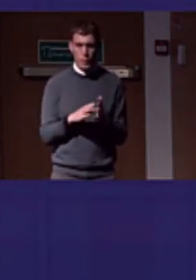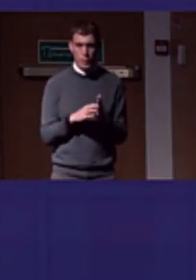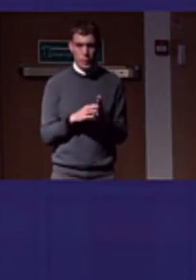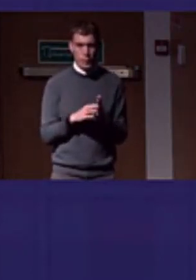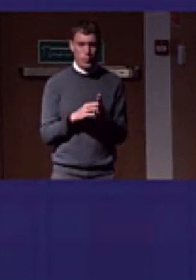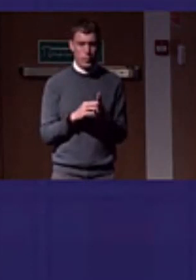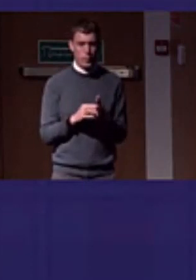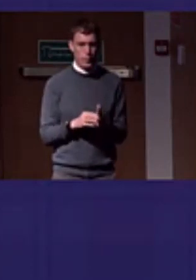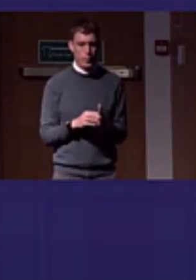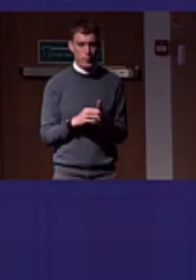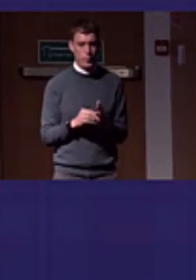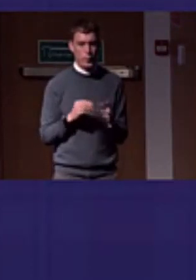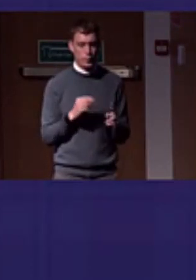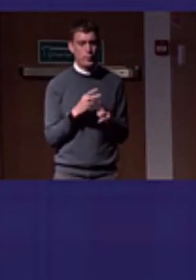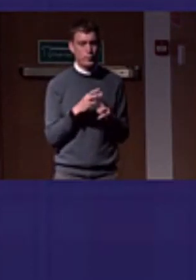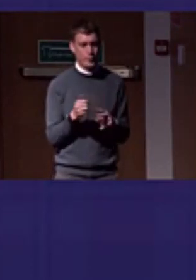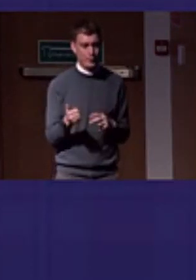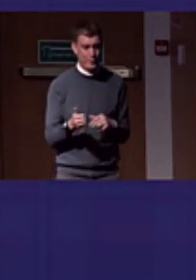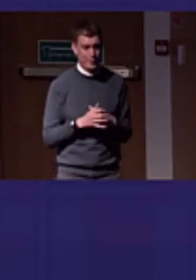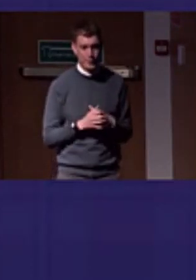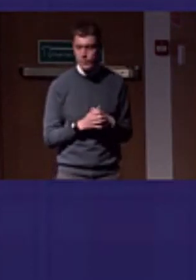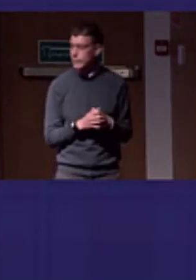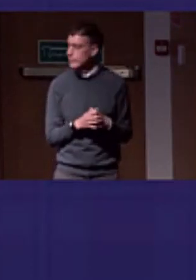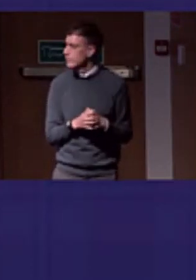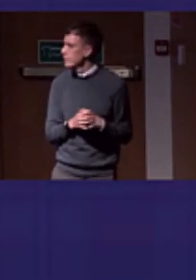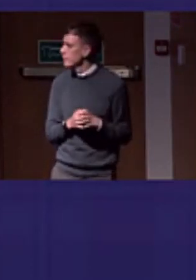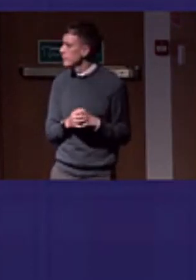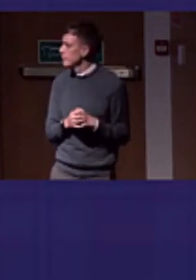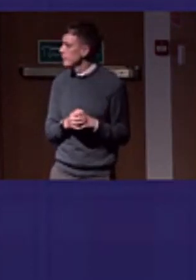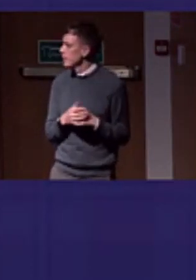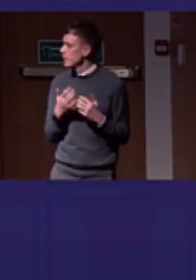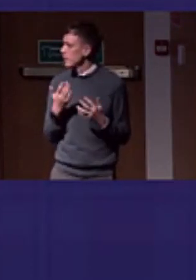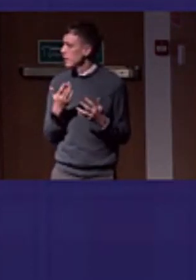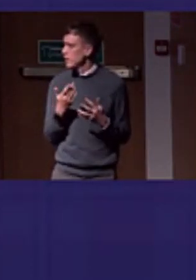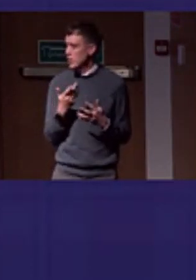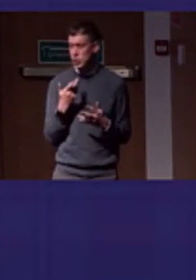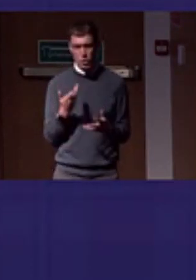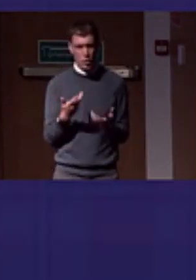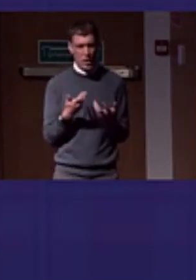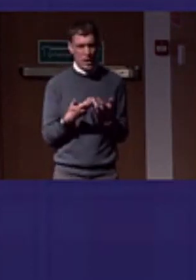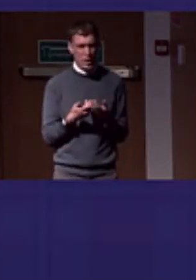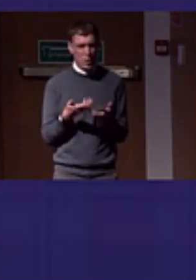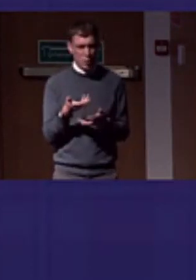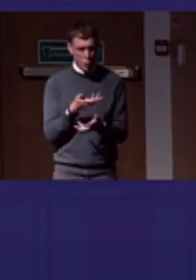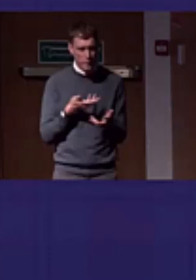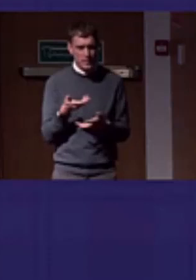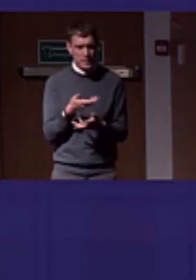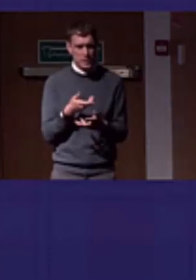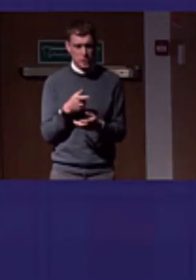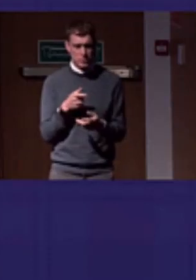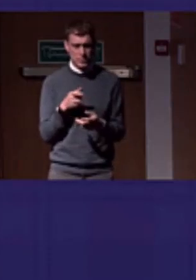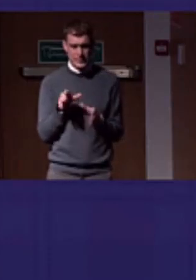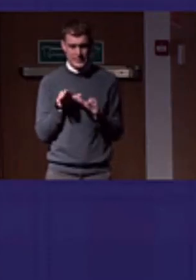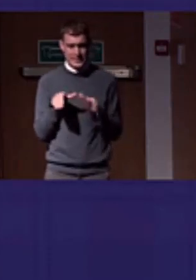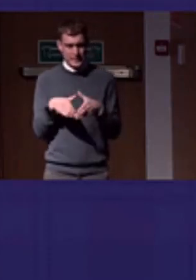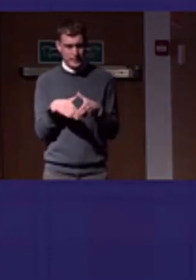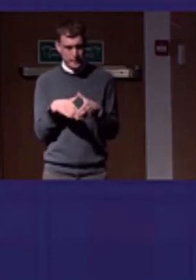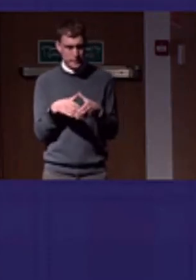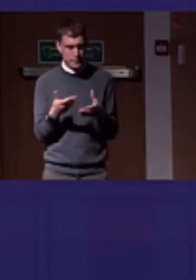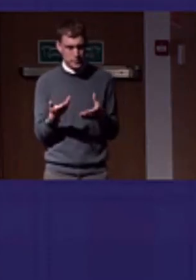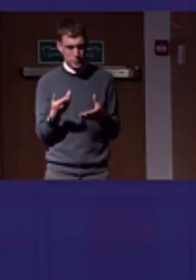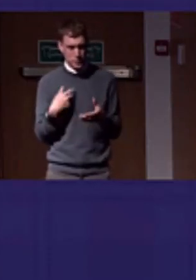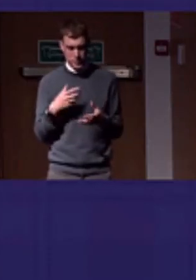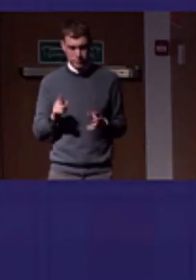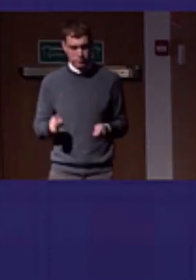I get that. I get the care portion. The way I have this conversation in my teams is I just bring it up in a team meeting. I say,